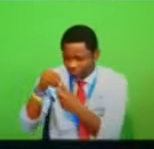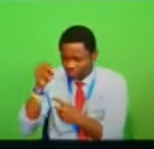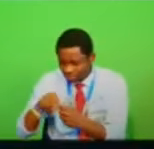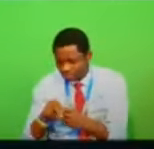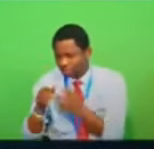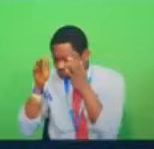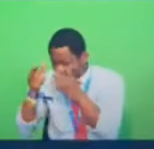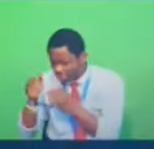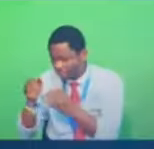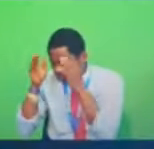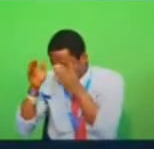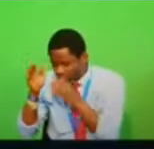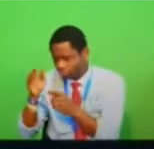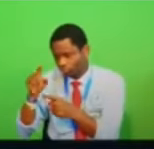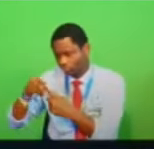When we